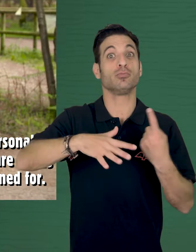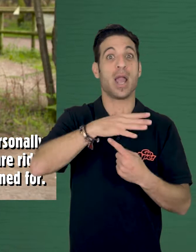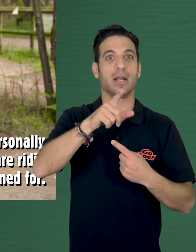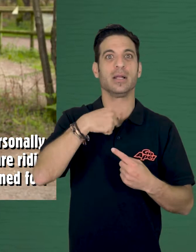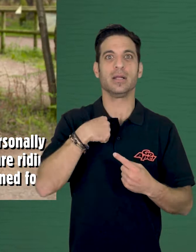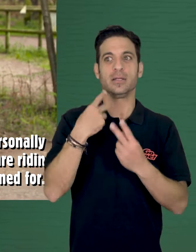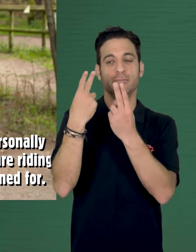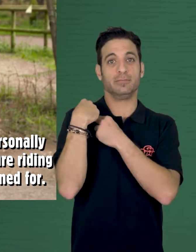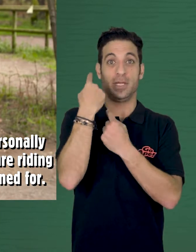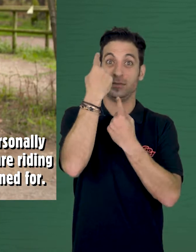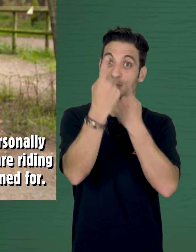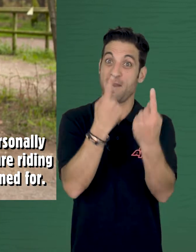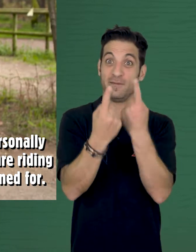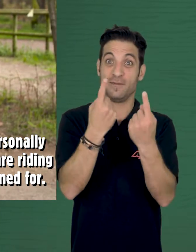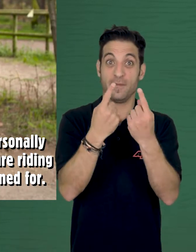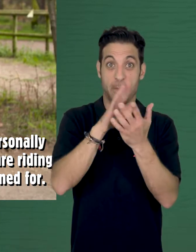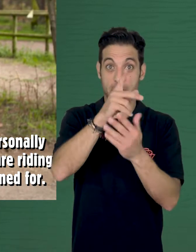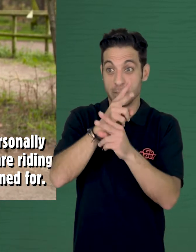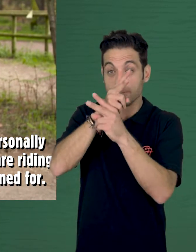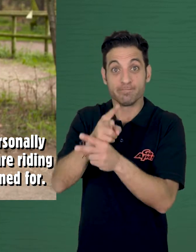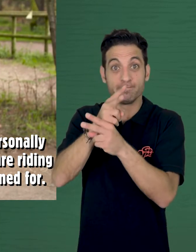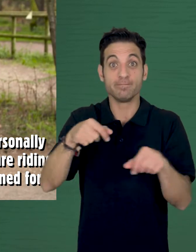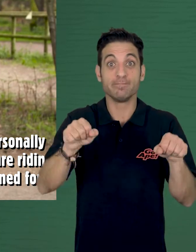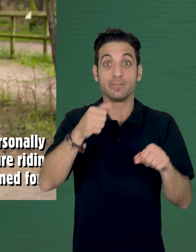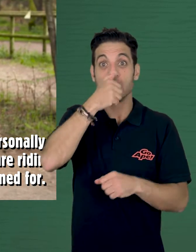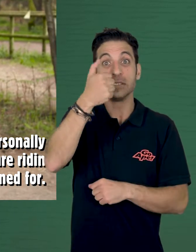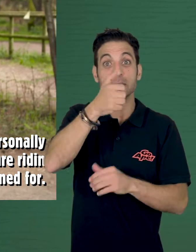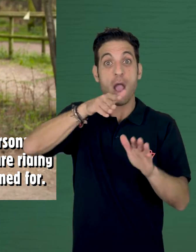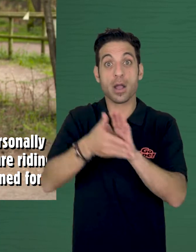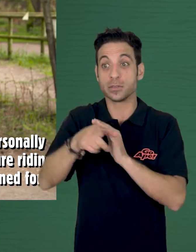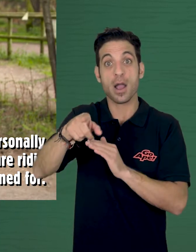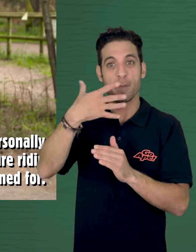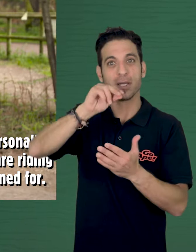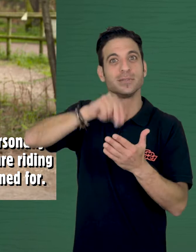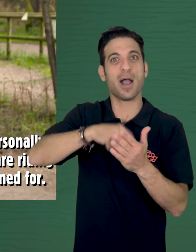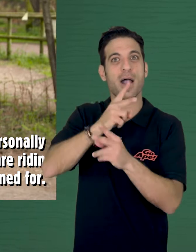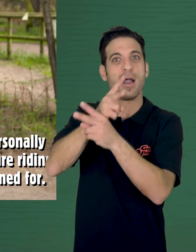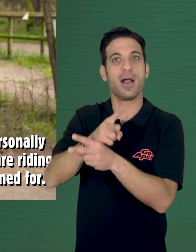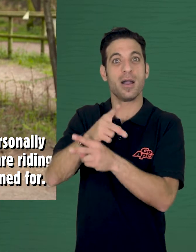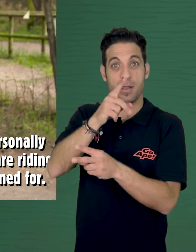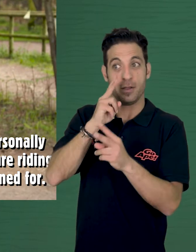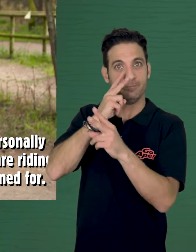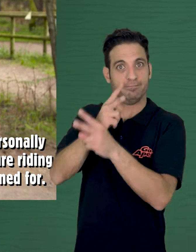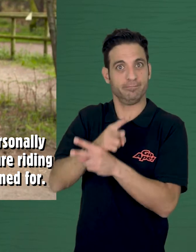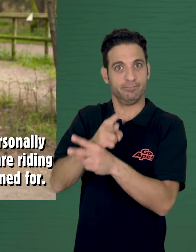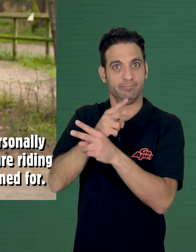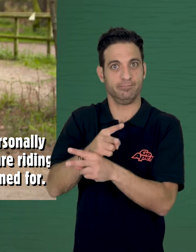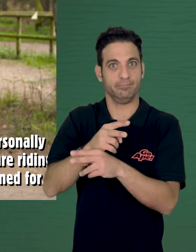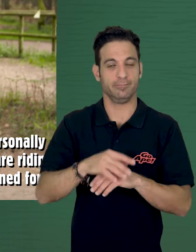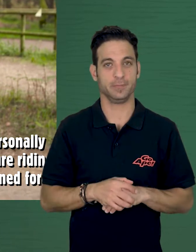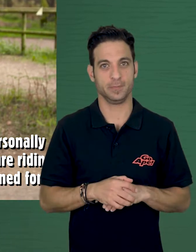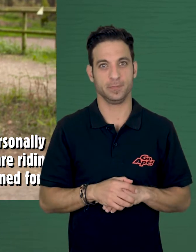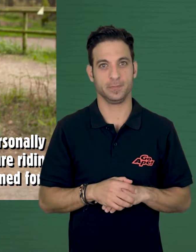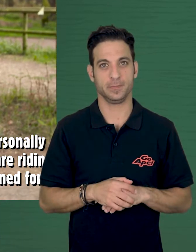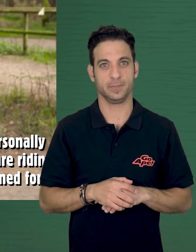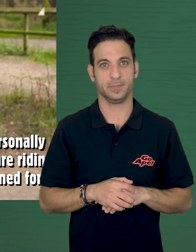training area, you're all going to be personally responsible for the safe operation of the Segway that you are riding and any Segways of under 16-year-olds you